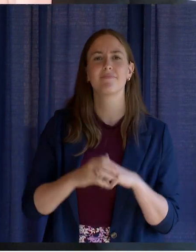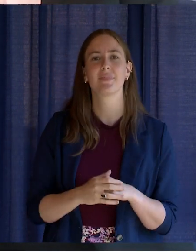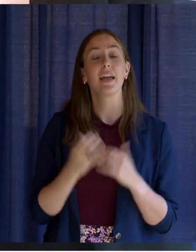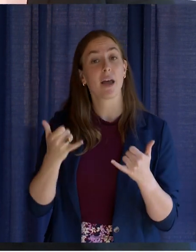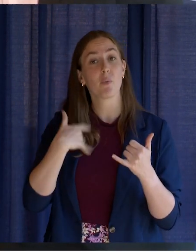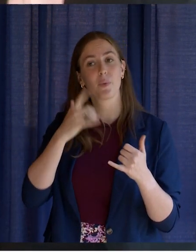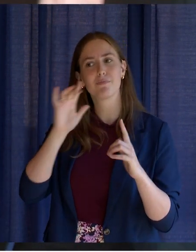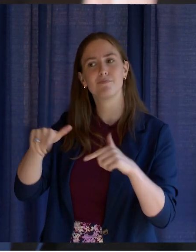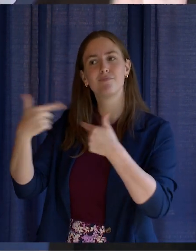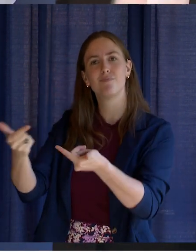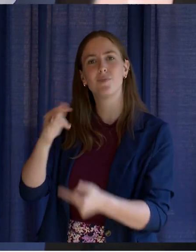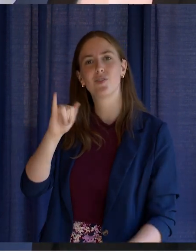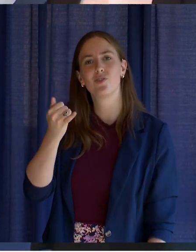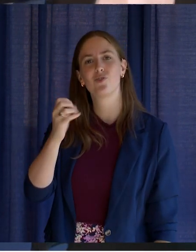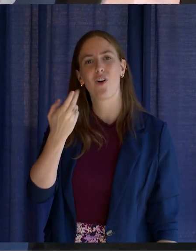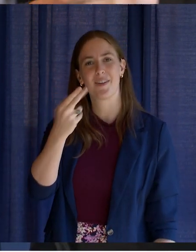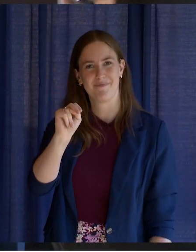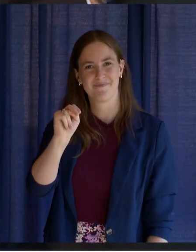Thanks so much.